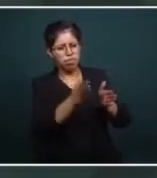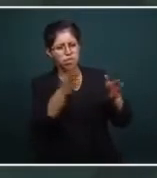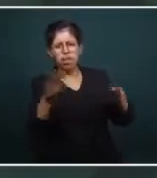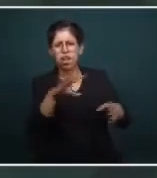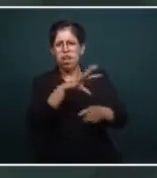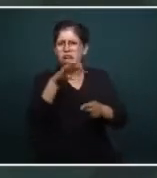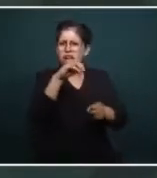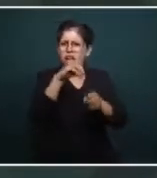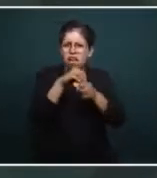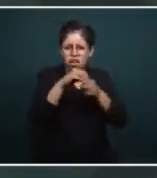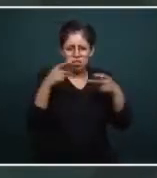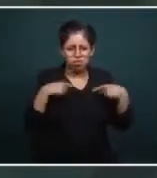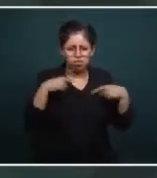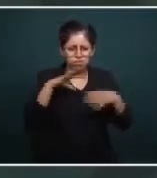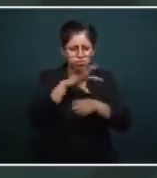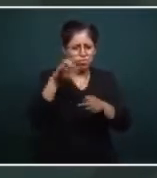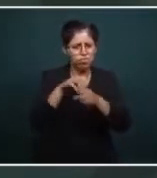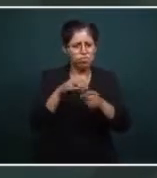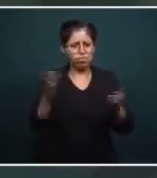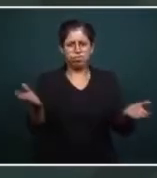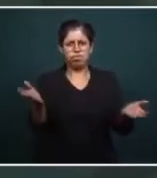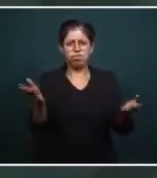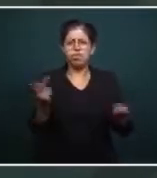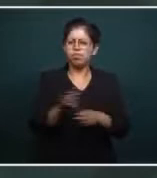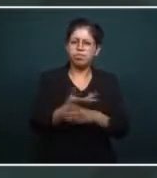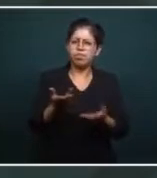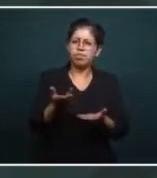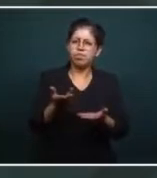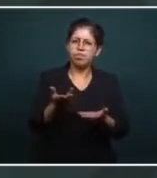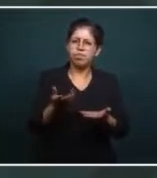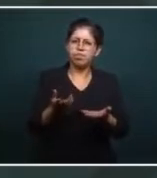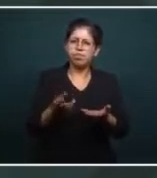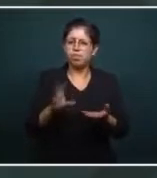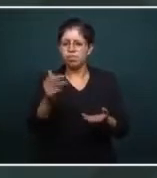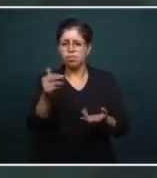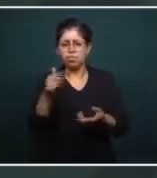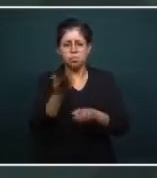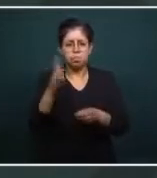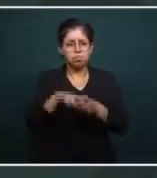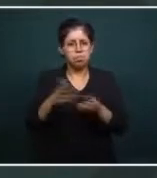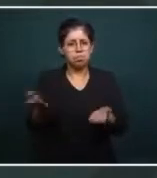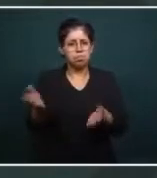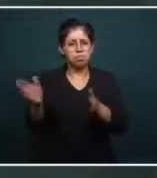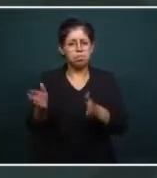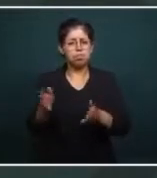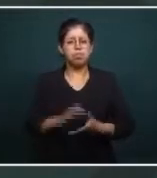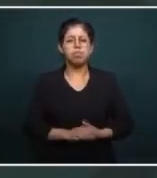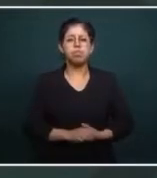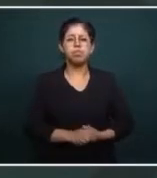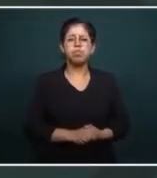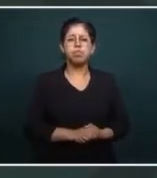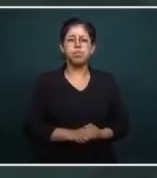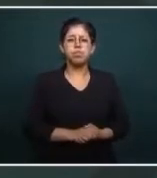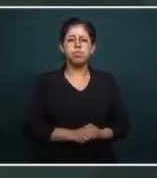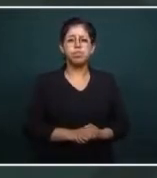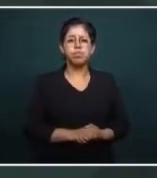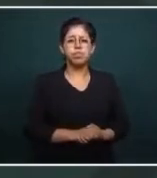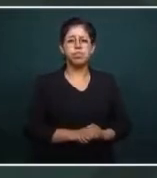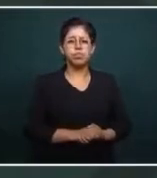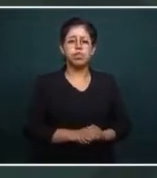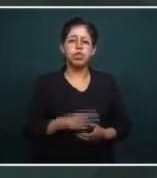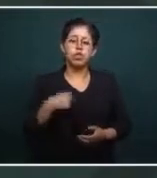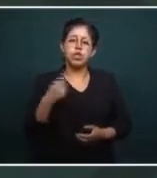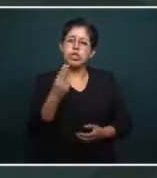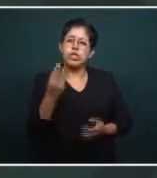is saturated. Entonces So, pensábamos que so era we thought lógico it was logical terminar